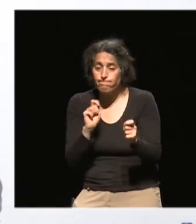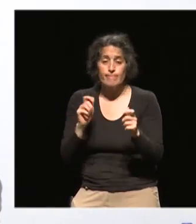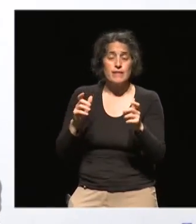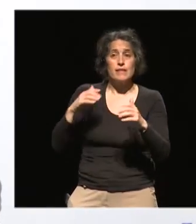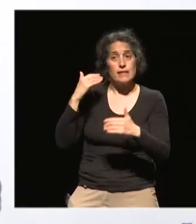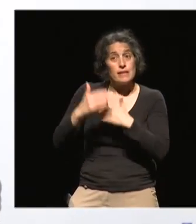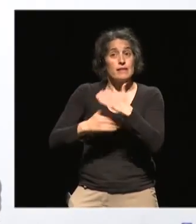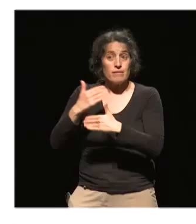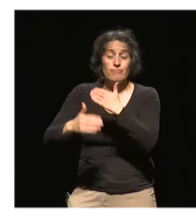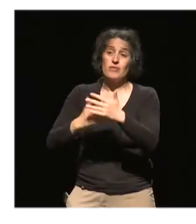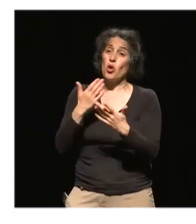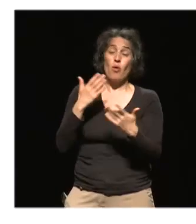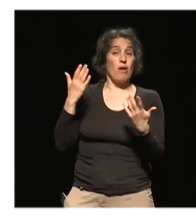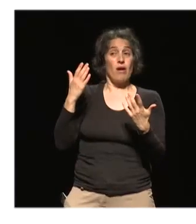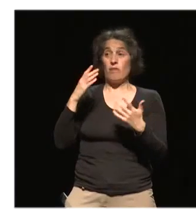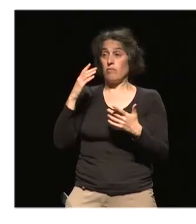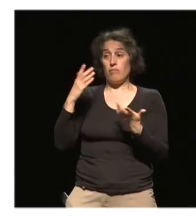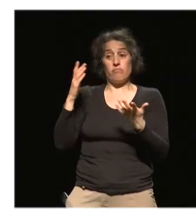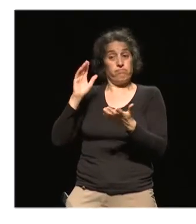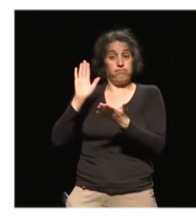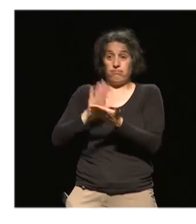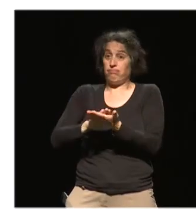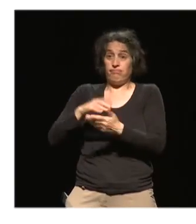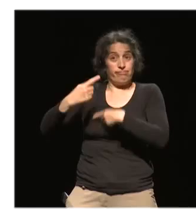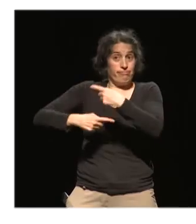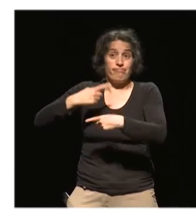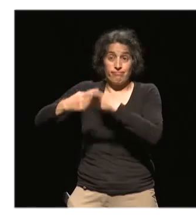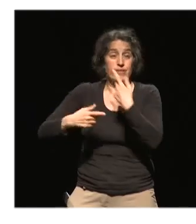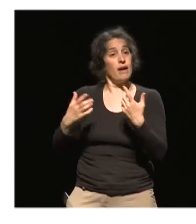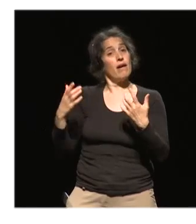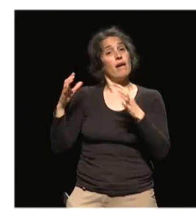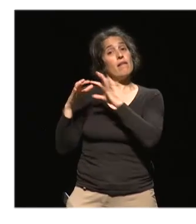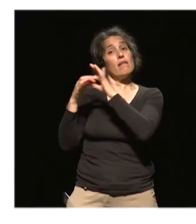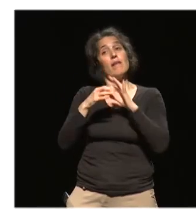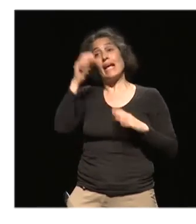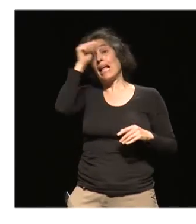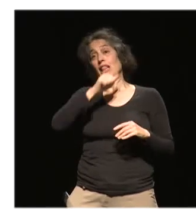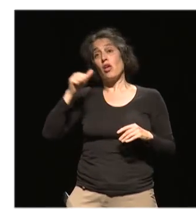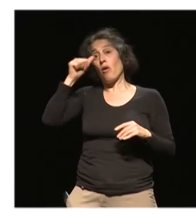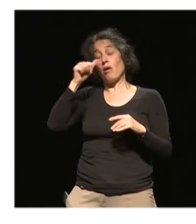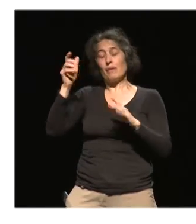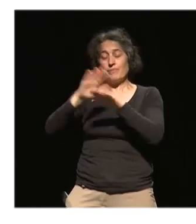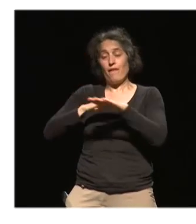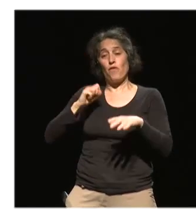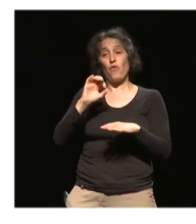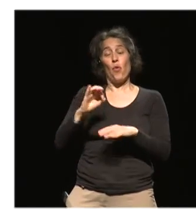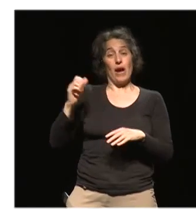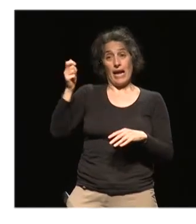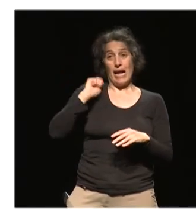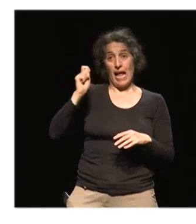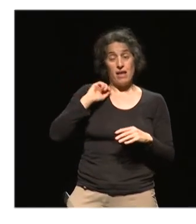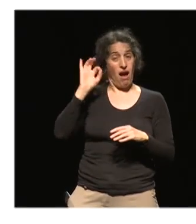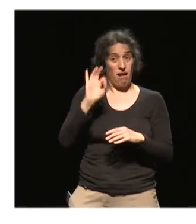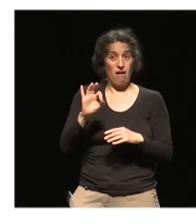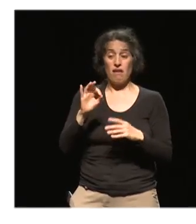Because it is good for the country. And that's exactly what our stakeholders told us when we went around for stakeholder